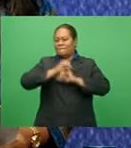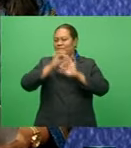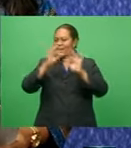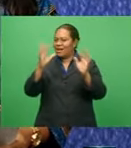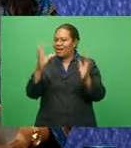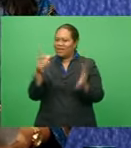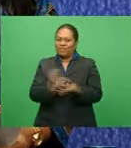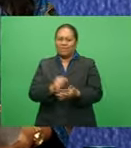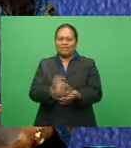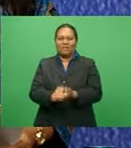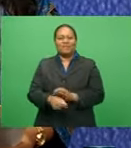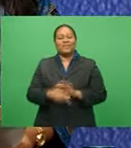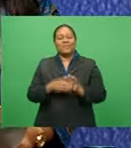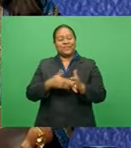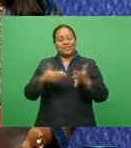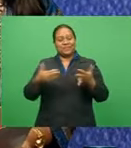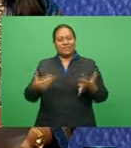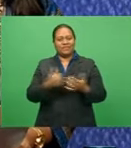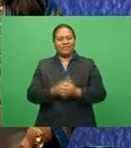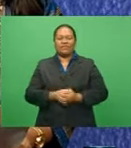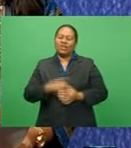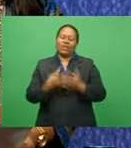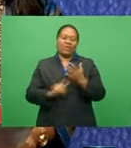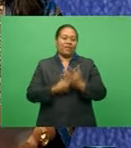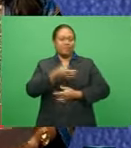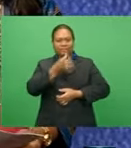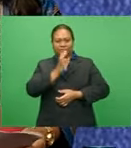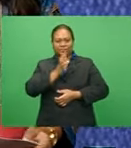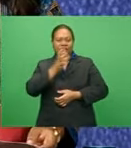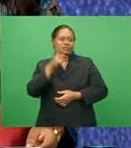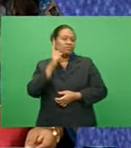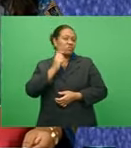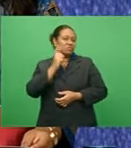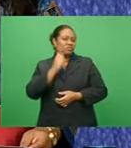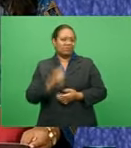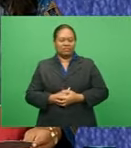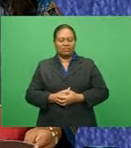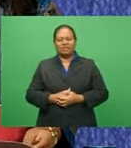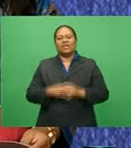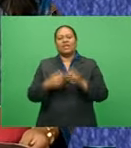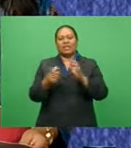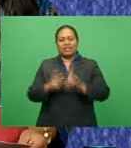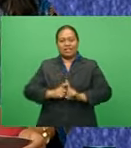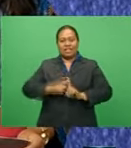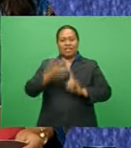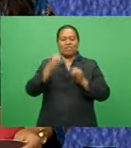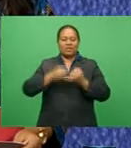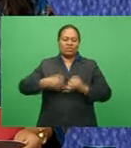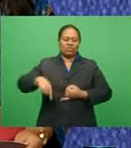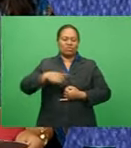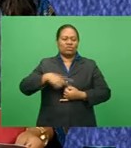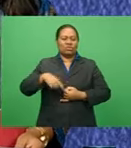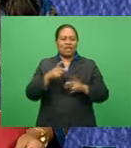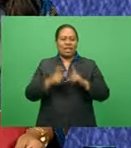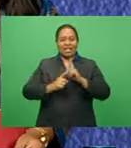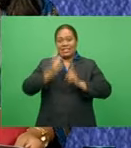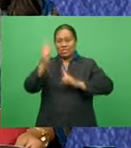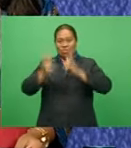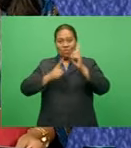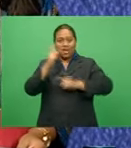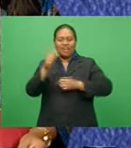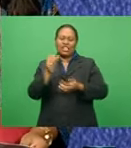as well. Keeping hydrated is the only option in such weather. Eastwards from Pekhaba to Suva, Diwali shopping in